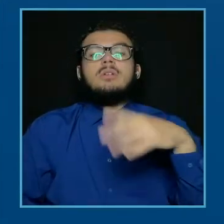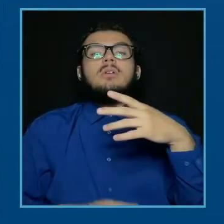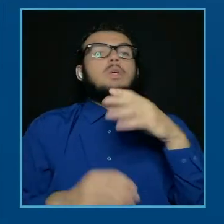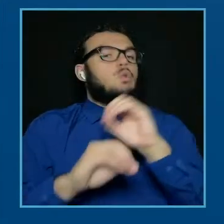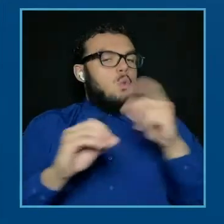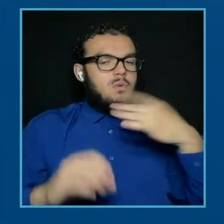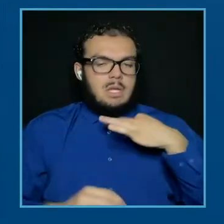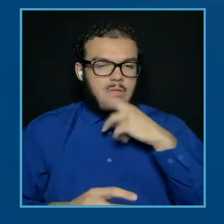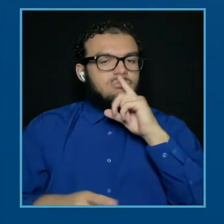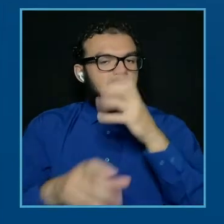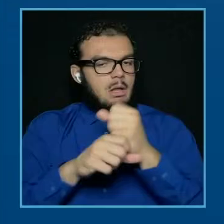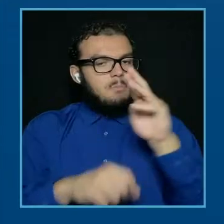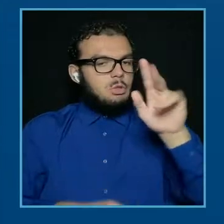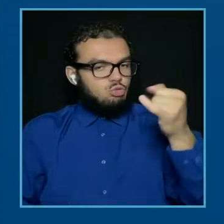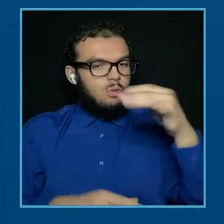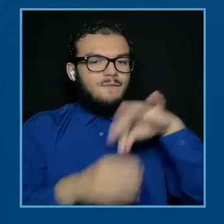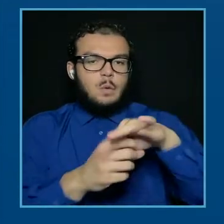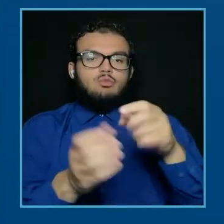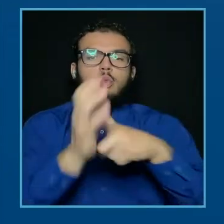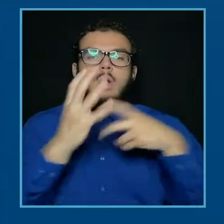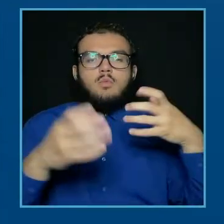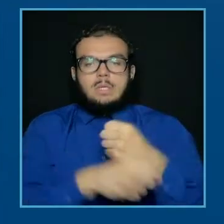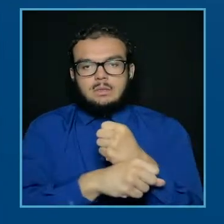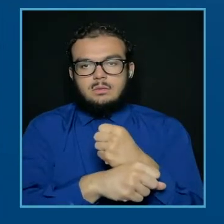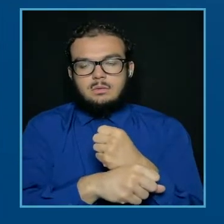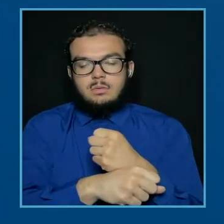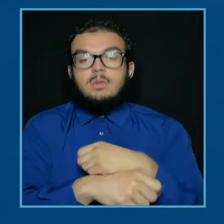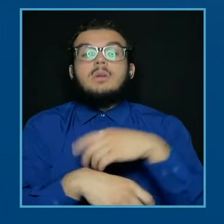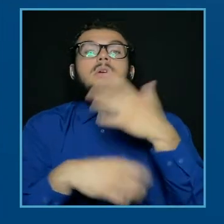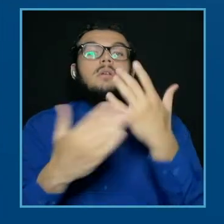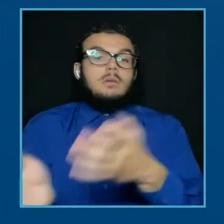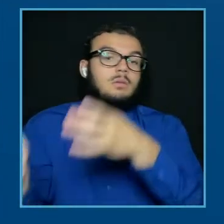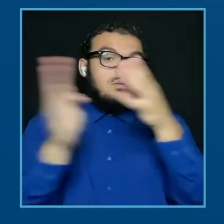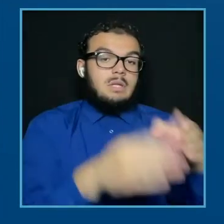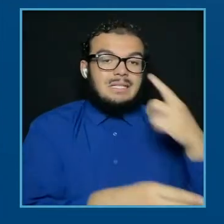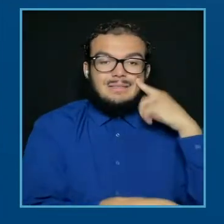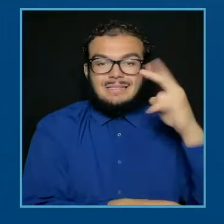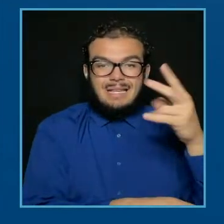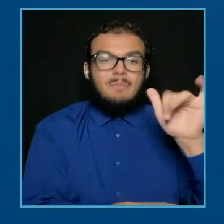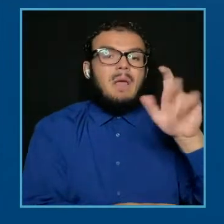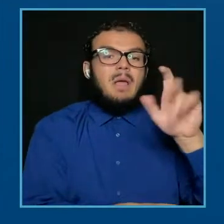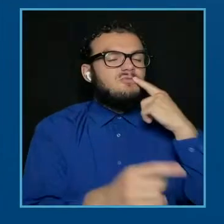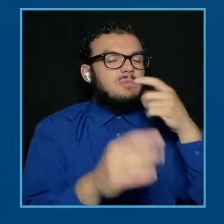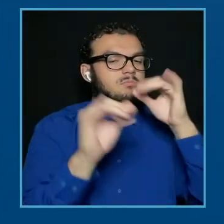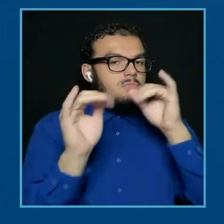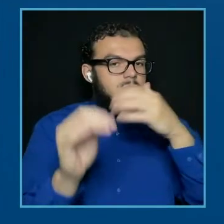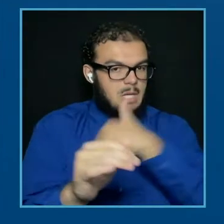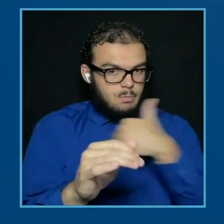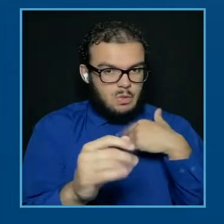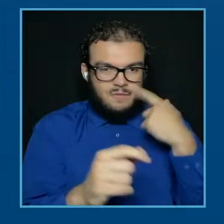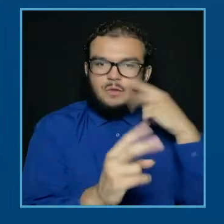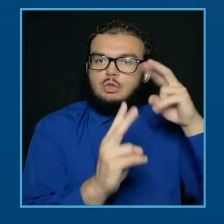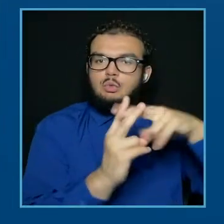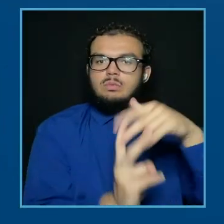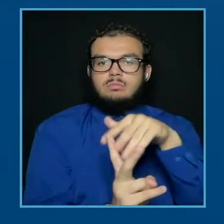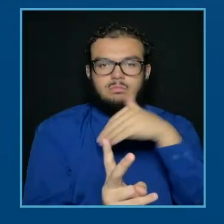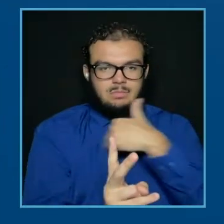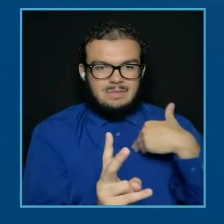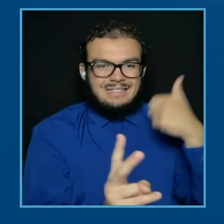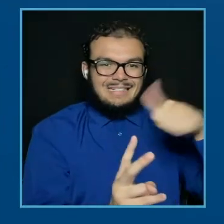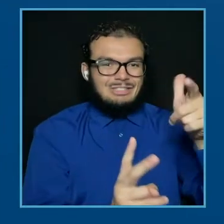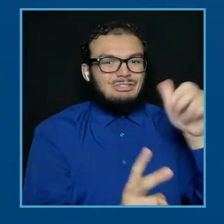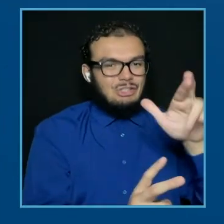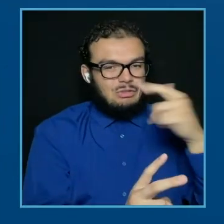received the majority of votes needed to win. Whereas for the second ballot, members were instructed to vote for 2 candidates of any gender, and